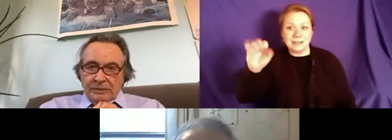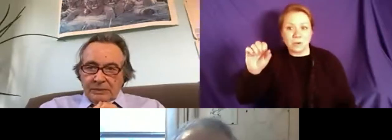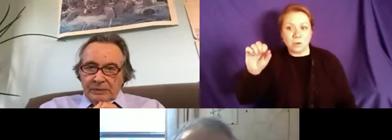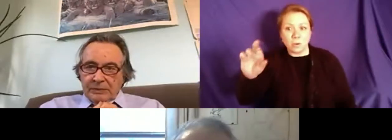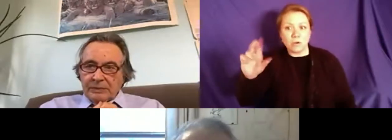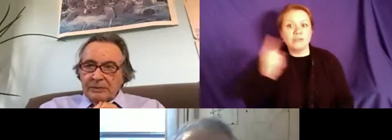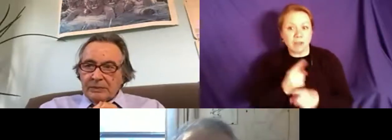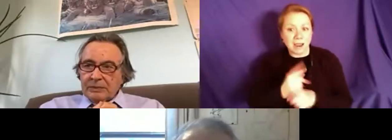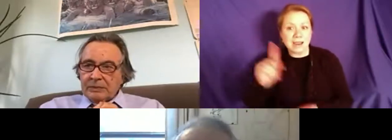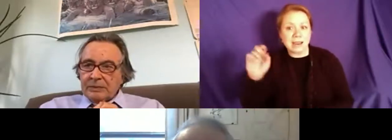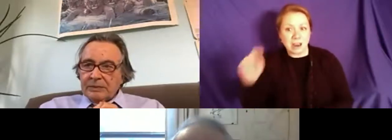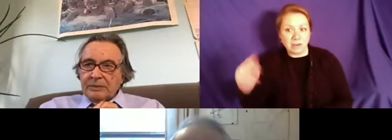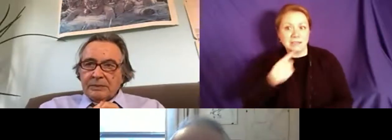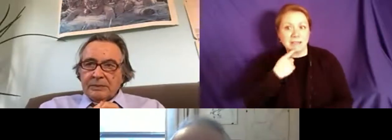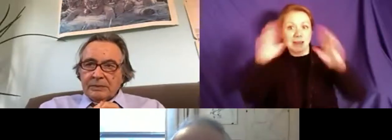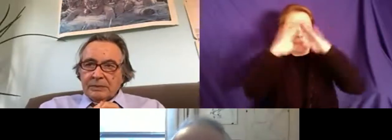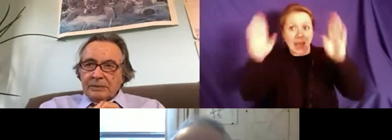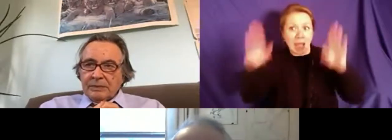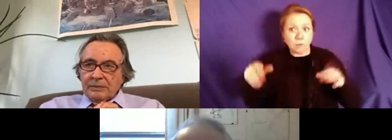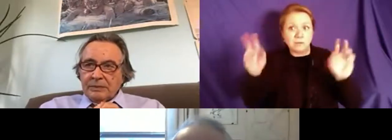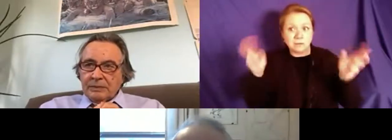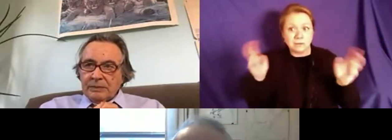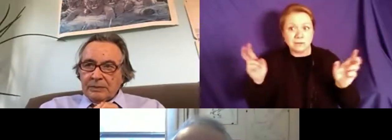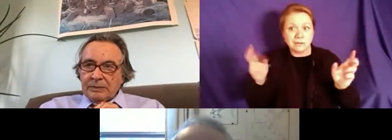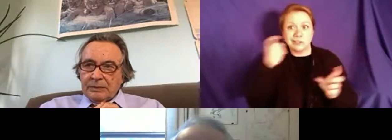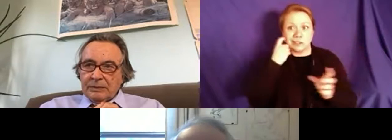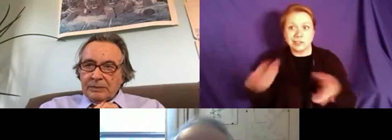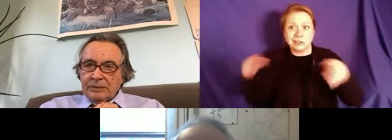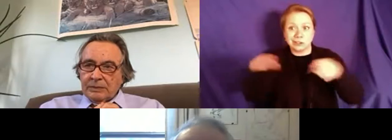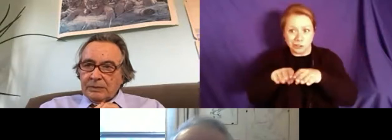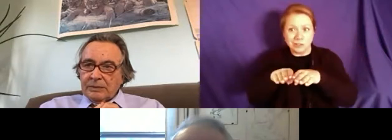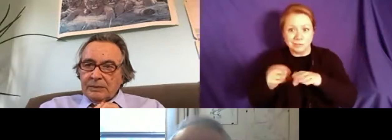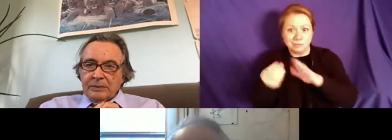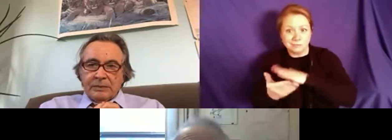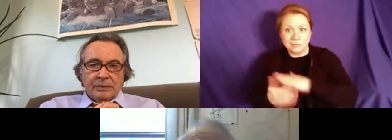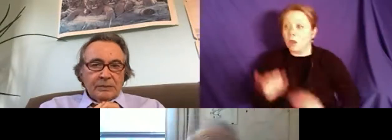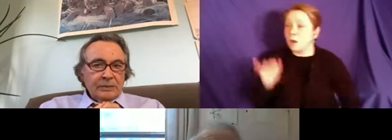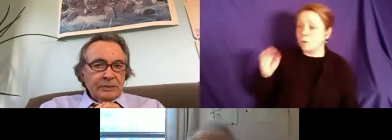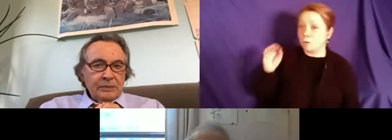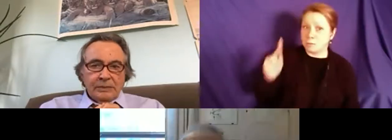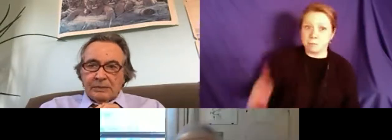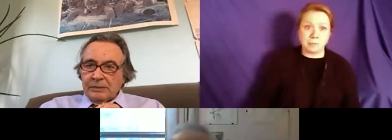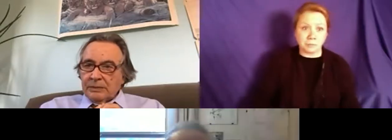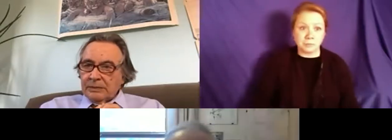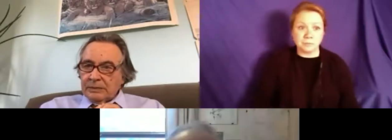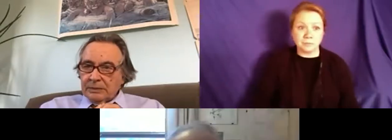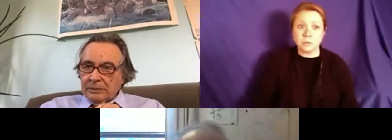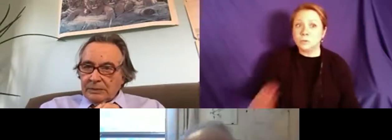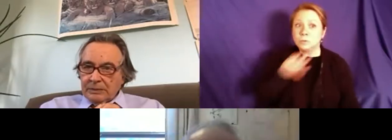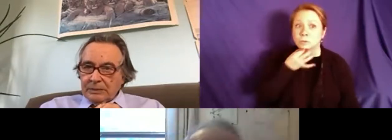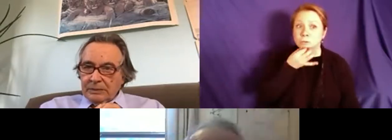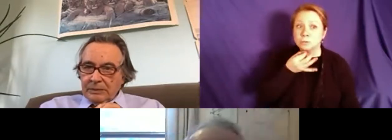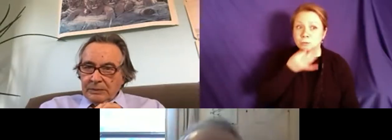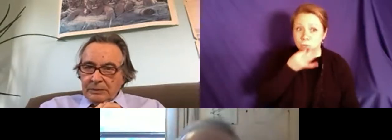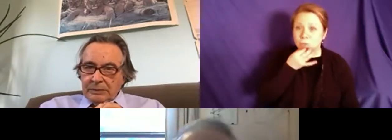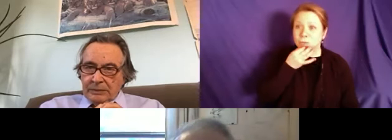Karen said the House has just adjourned. Okay, so I think very shortly,